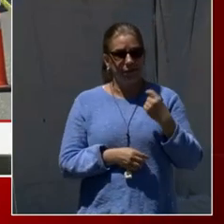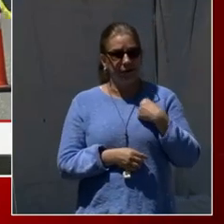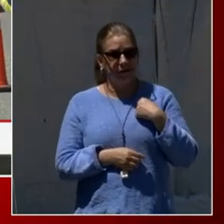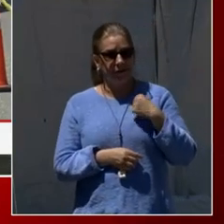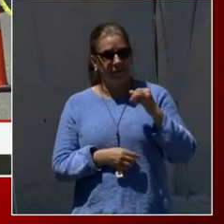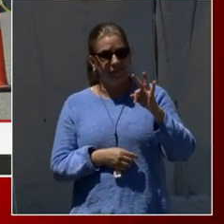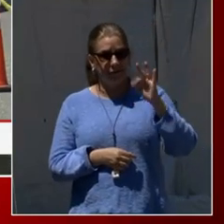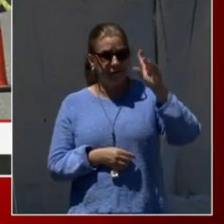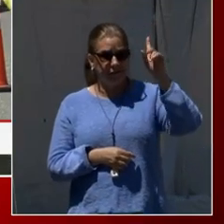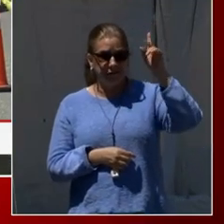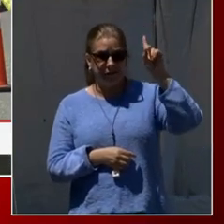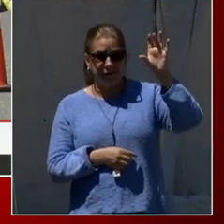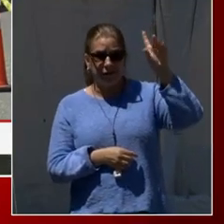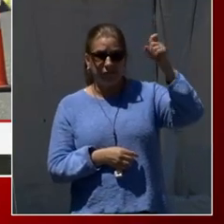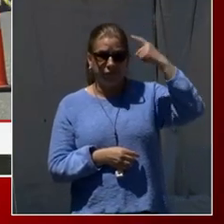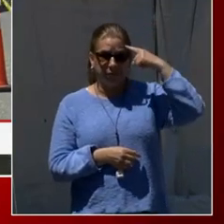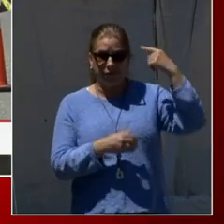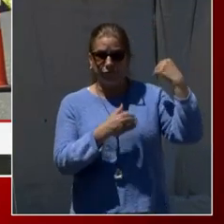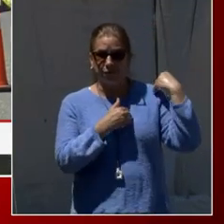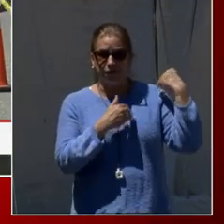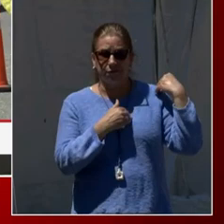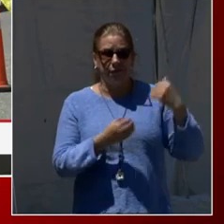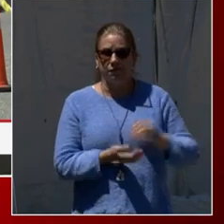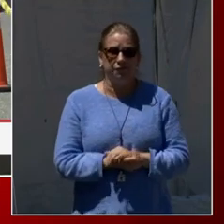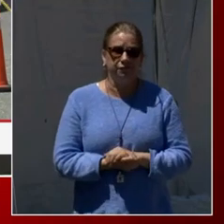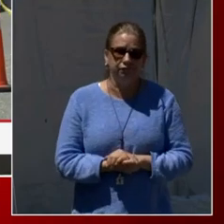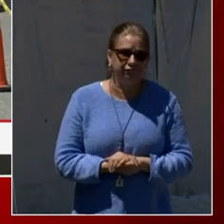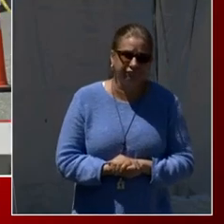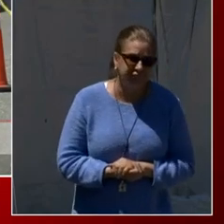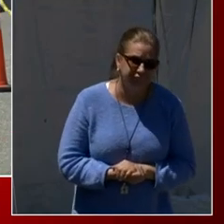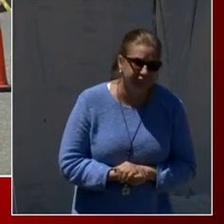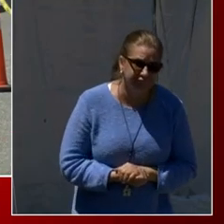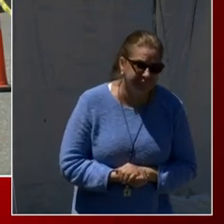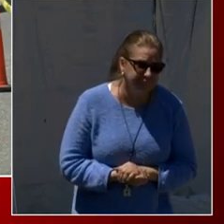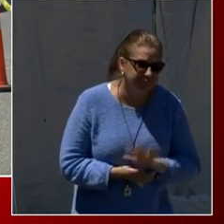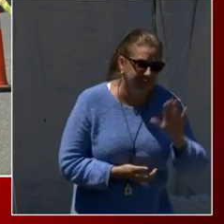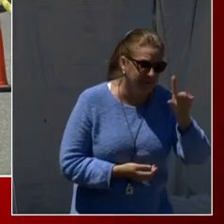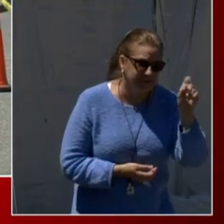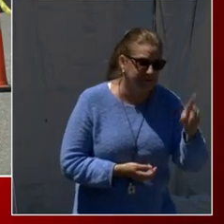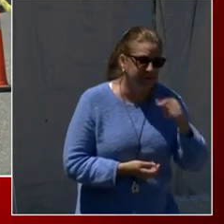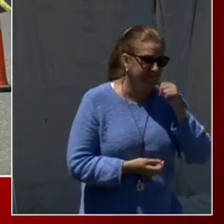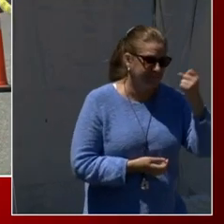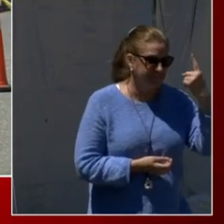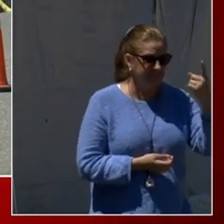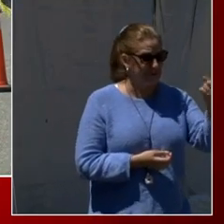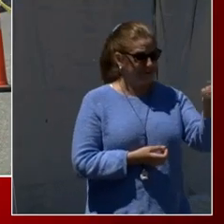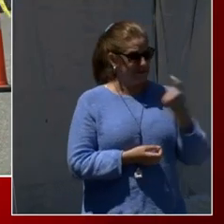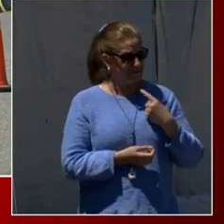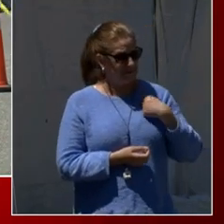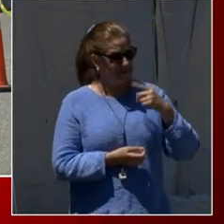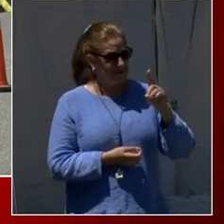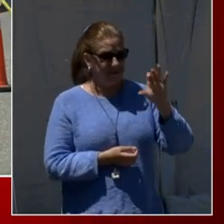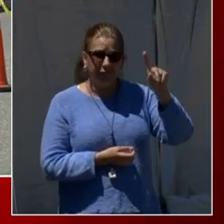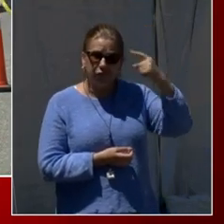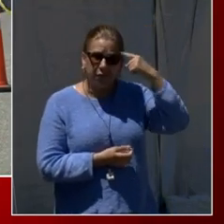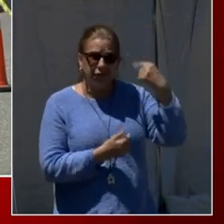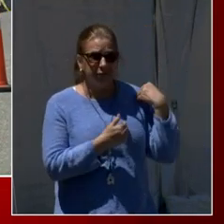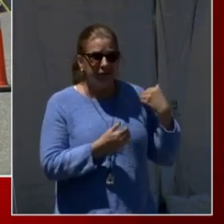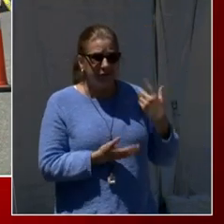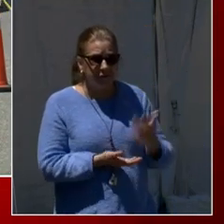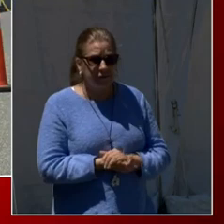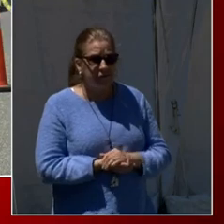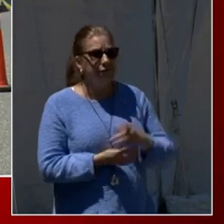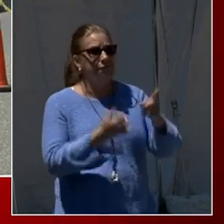that people, I'm sorry, I just don't understand it. Your question. Let me ask this. Okay. Are